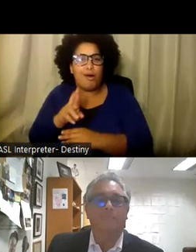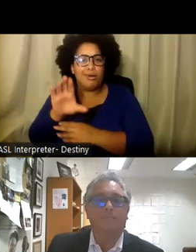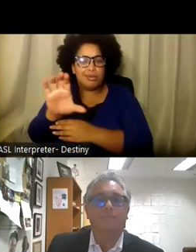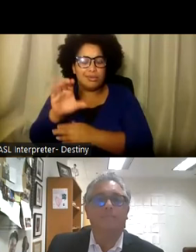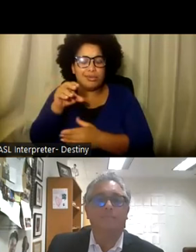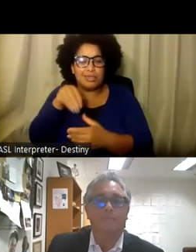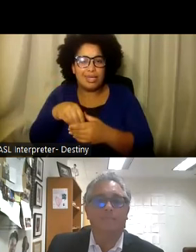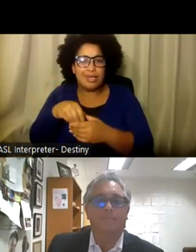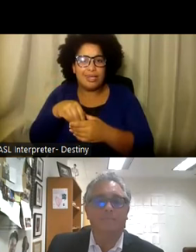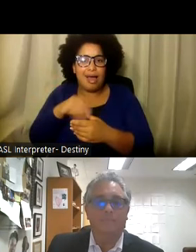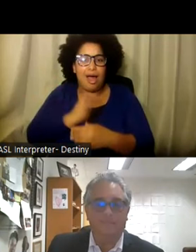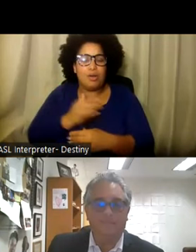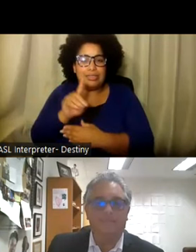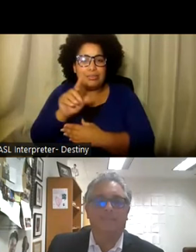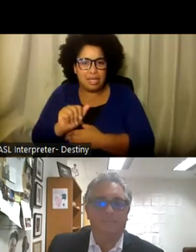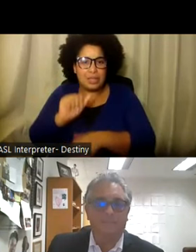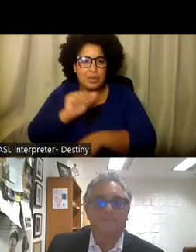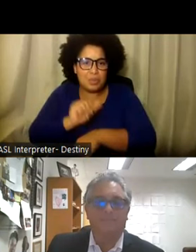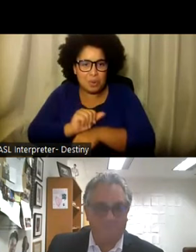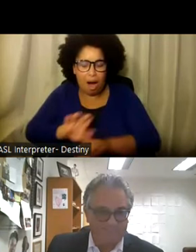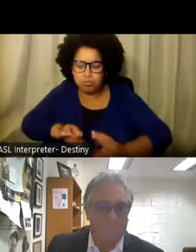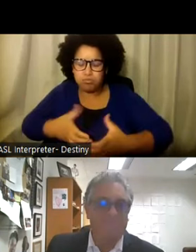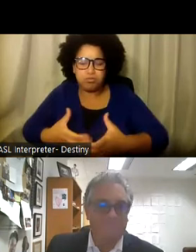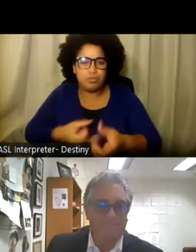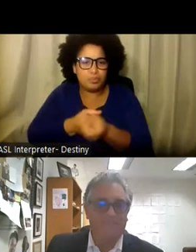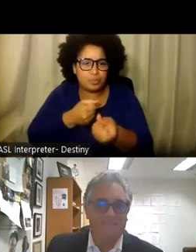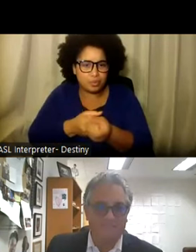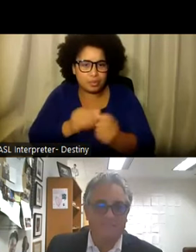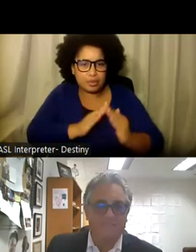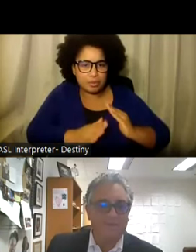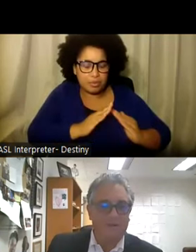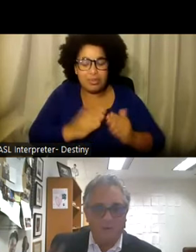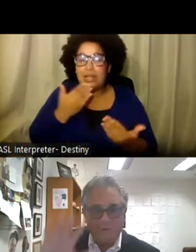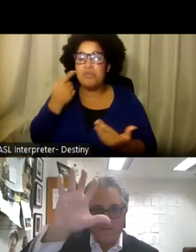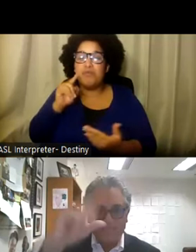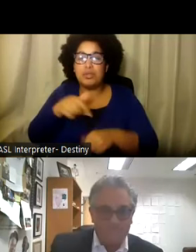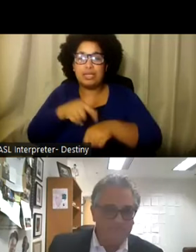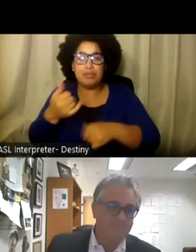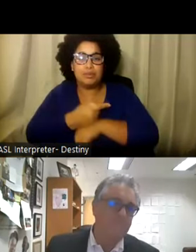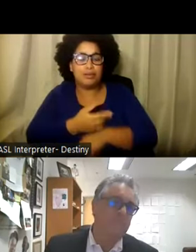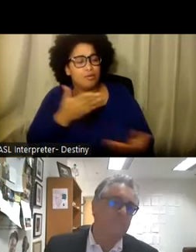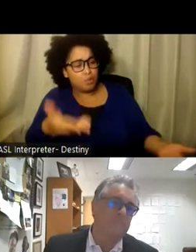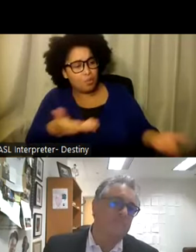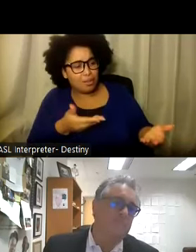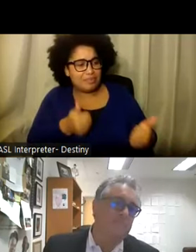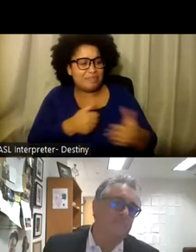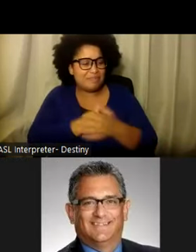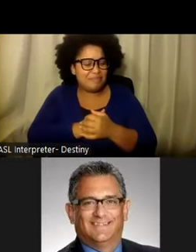and our disability workforce. So again, thank you for your time here today. You're welcome.